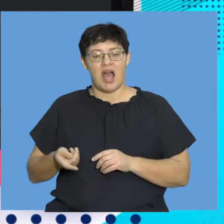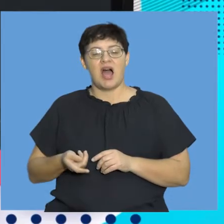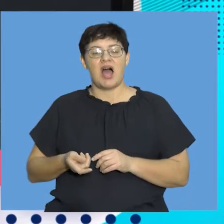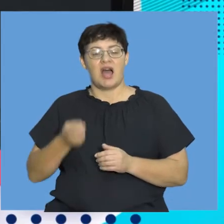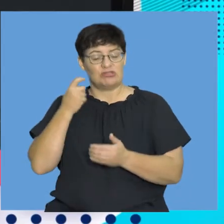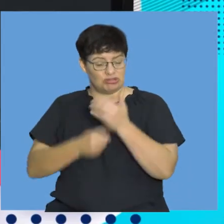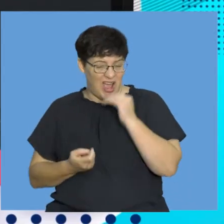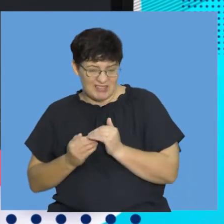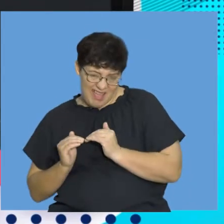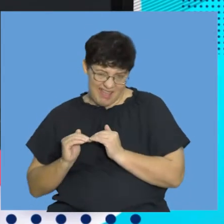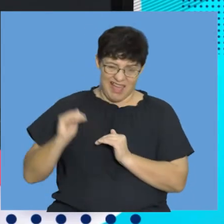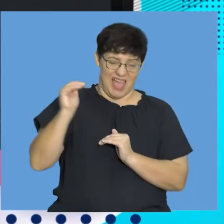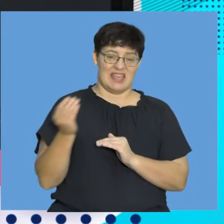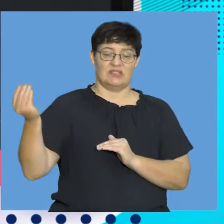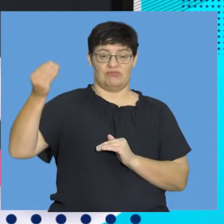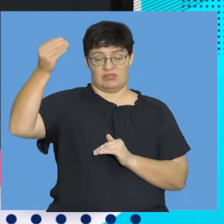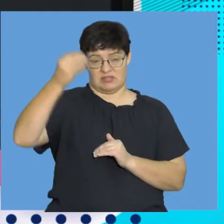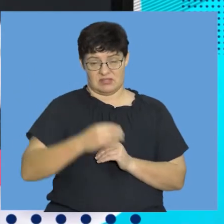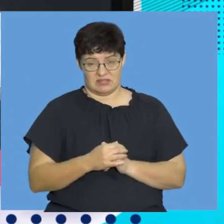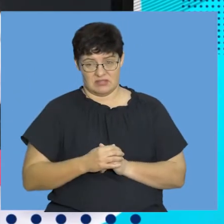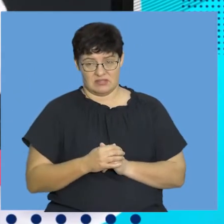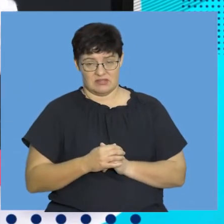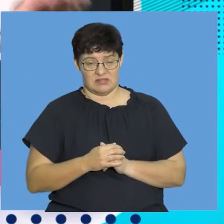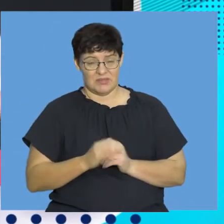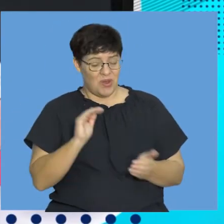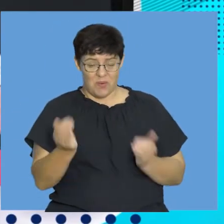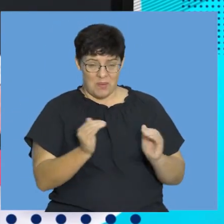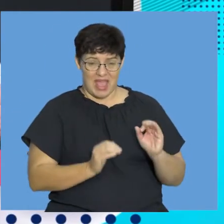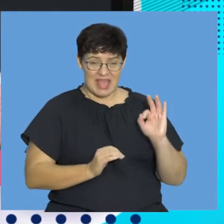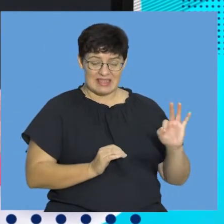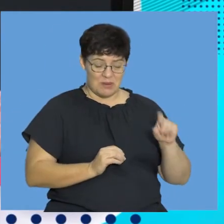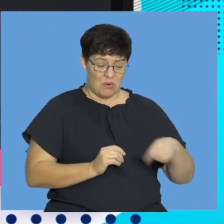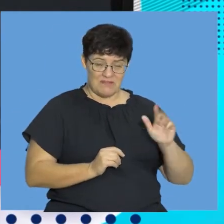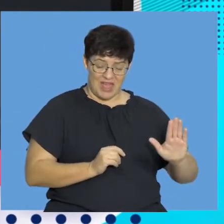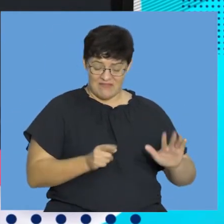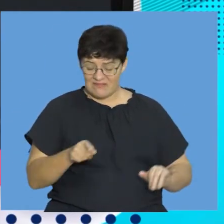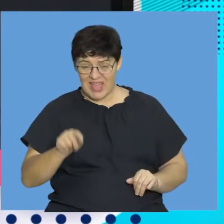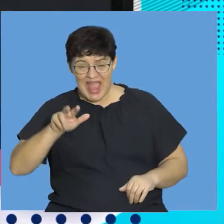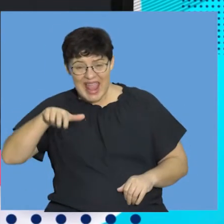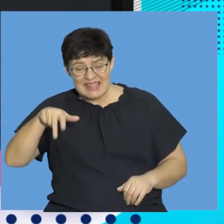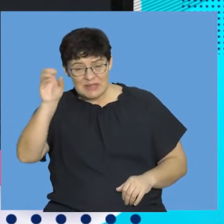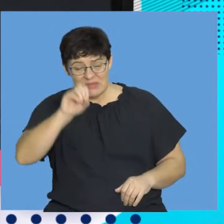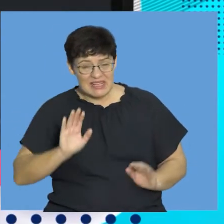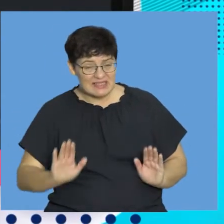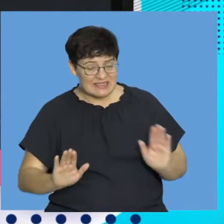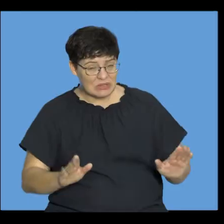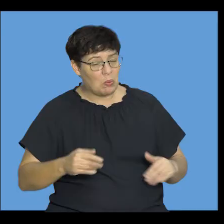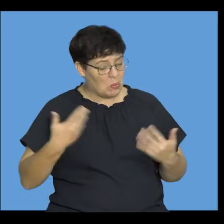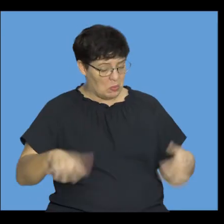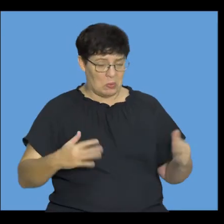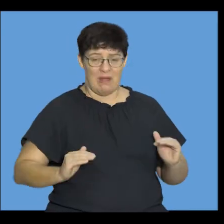that you need immediately are going to charge you a very high interest rate. So look at the comparison,